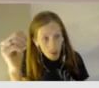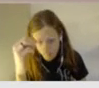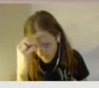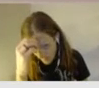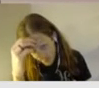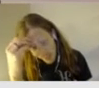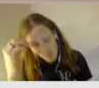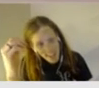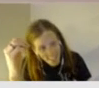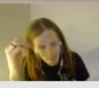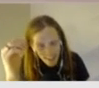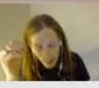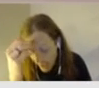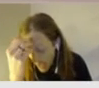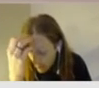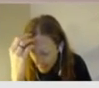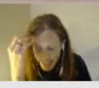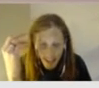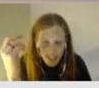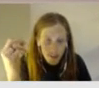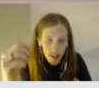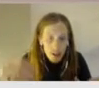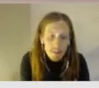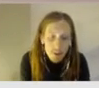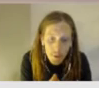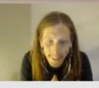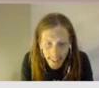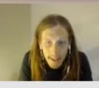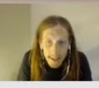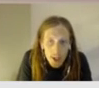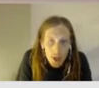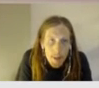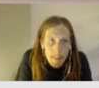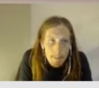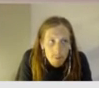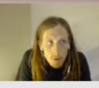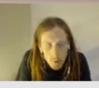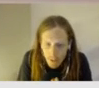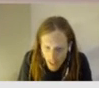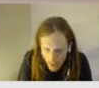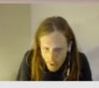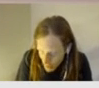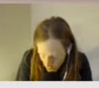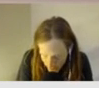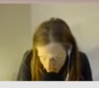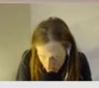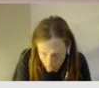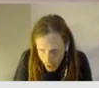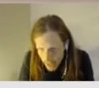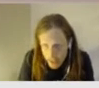So, Michael, I would like to ask you, how long have you been doing photography,